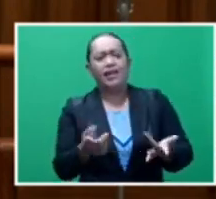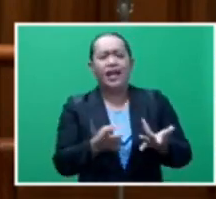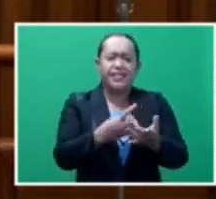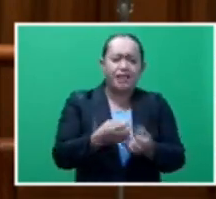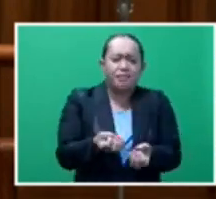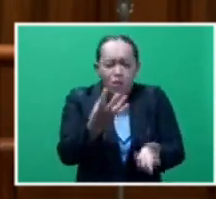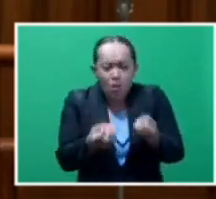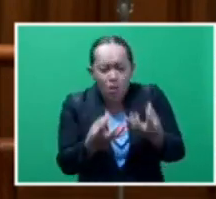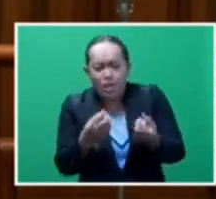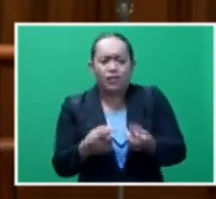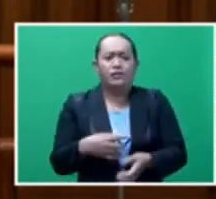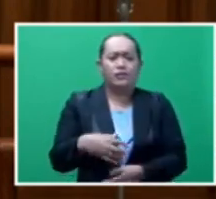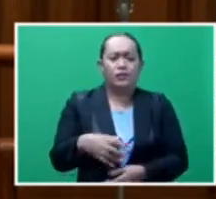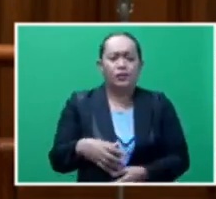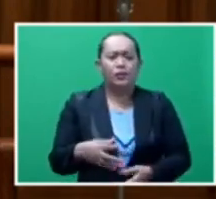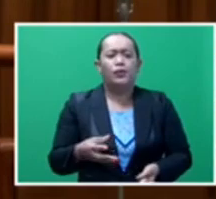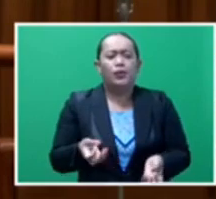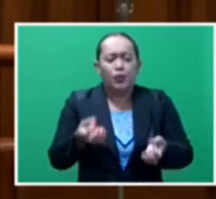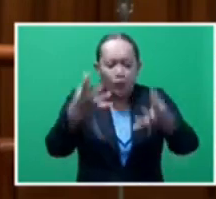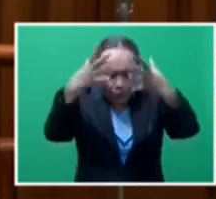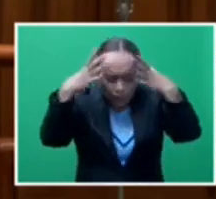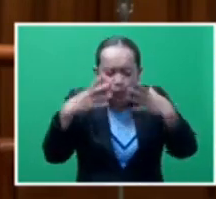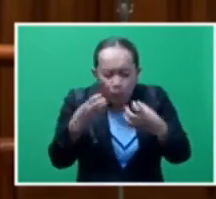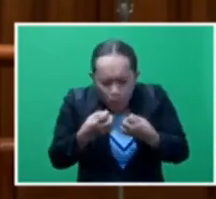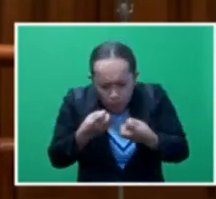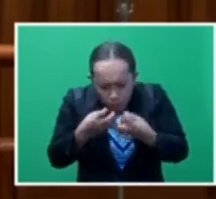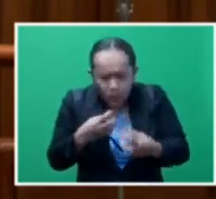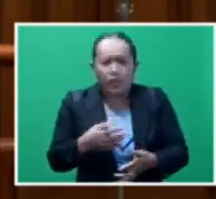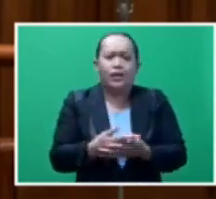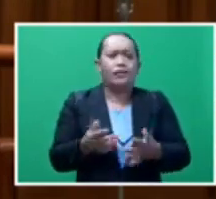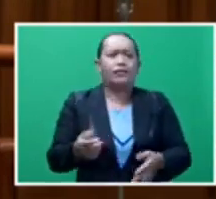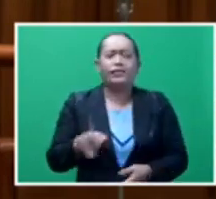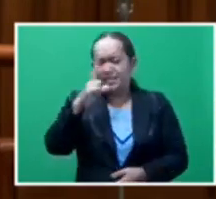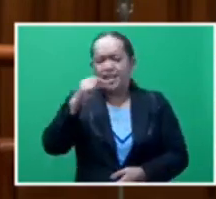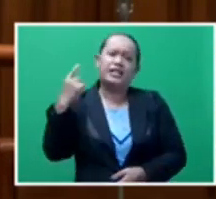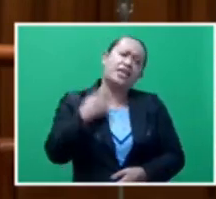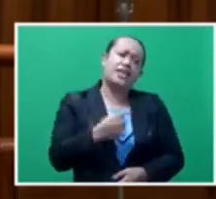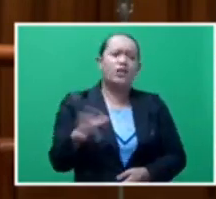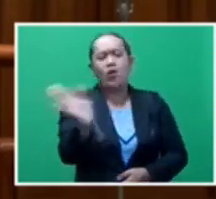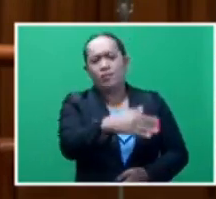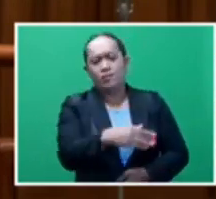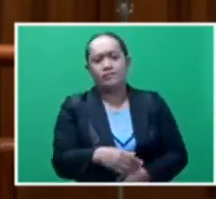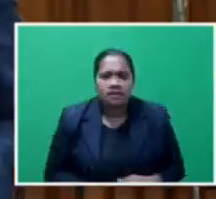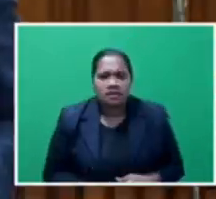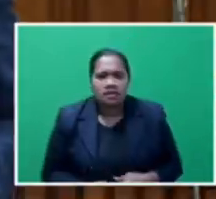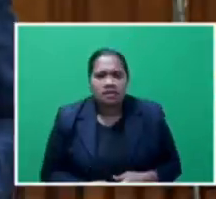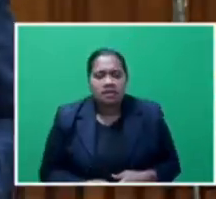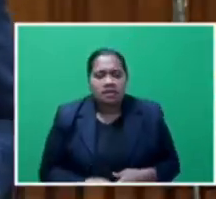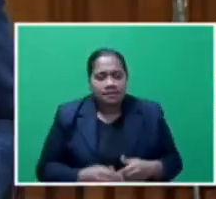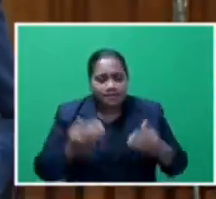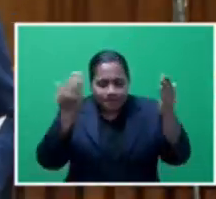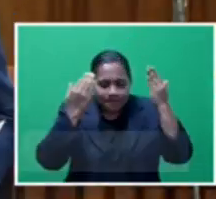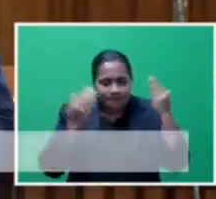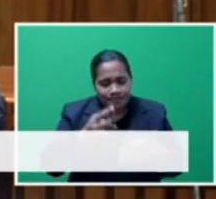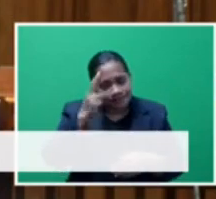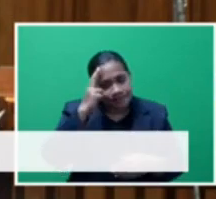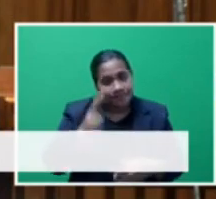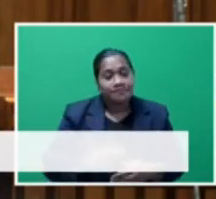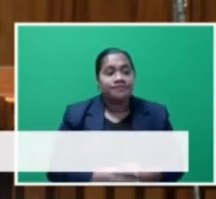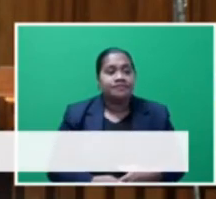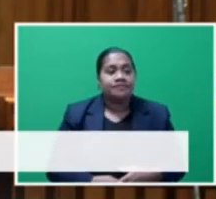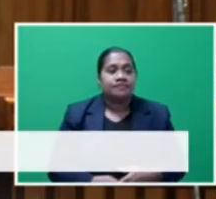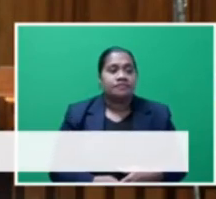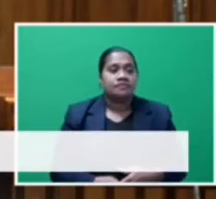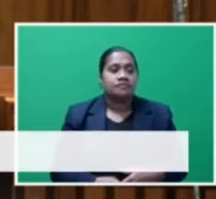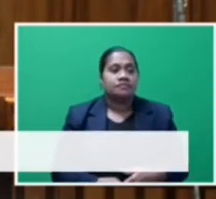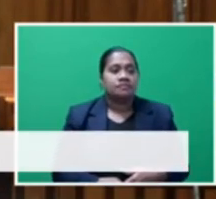all that. We need to have 1 week or 2 weeks of that. You can kill all that COVID-19 here. Vaccine was seen as the